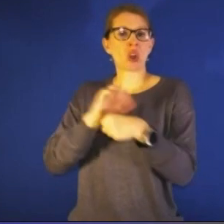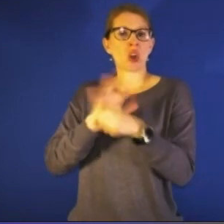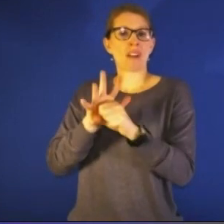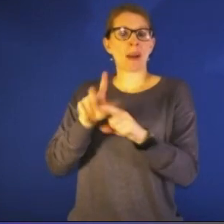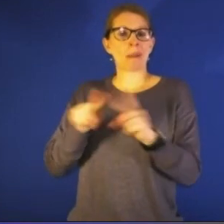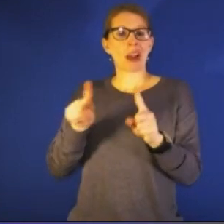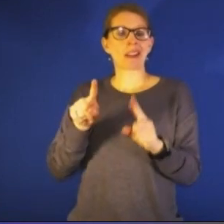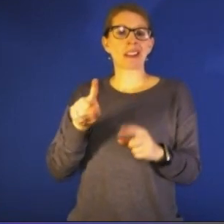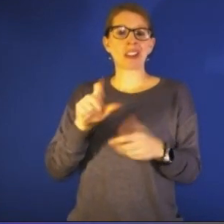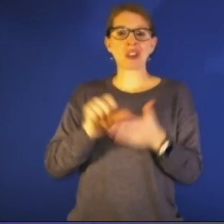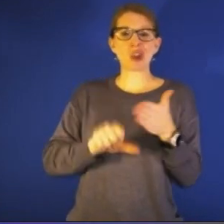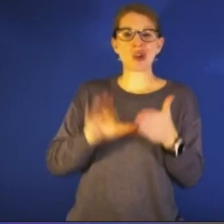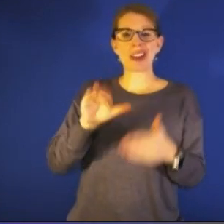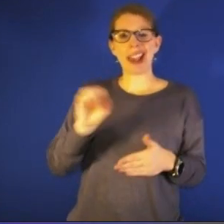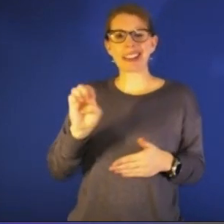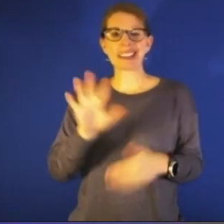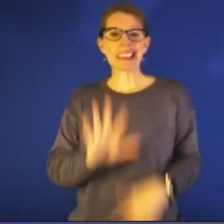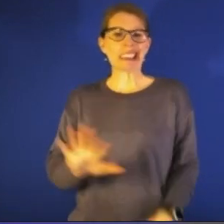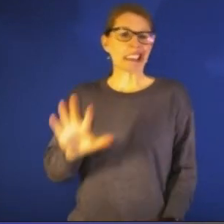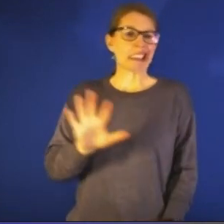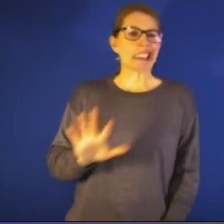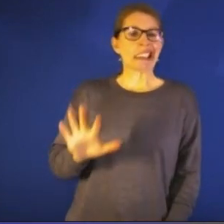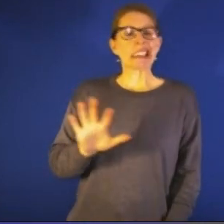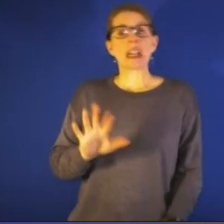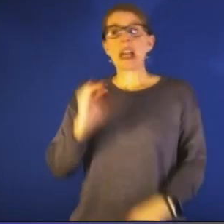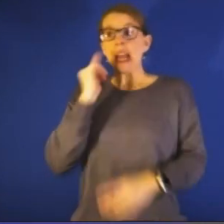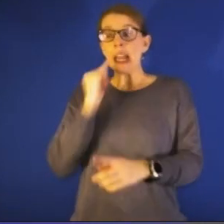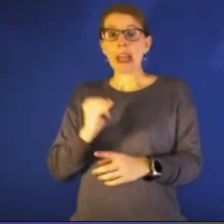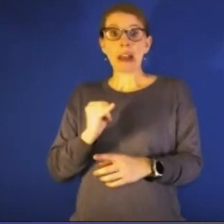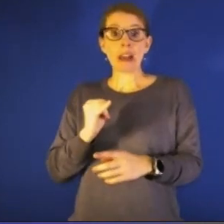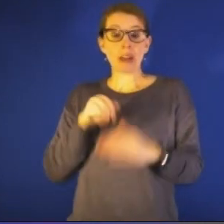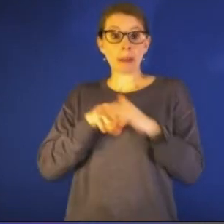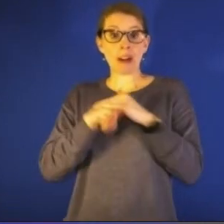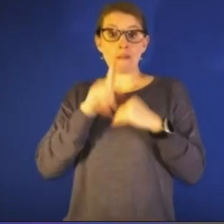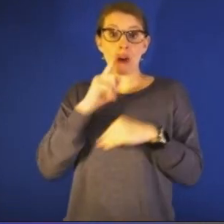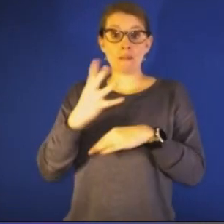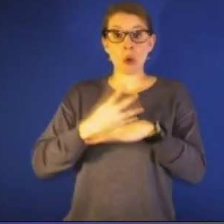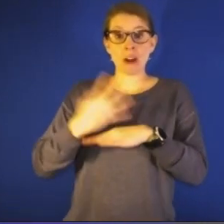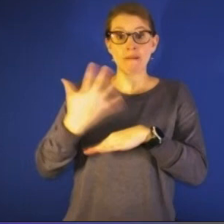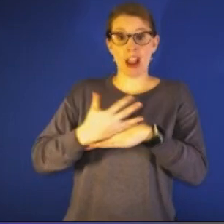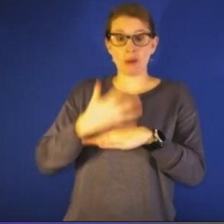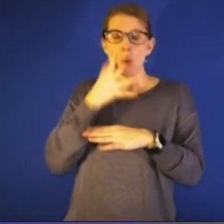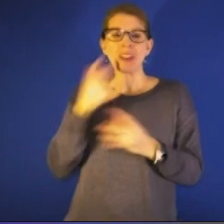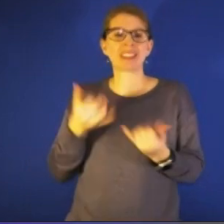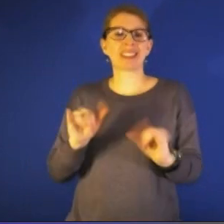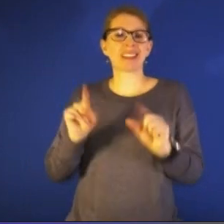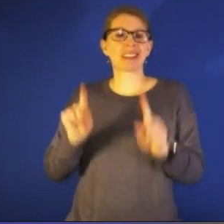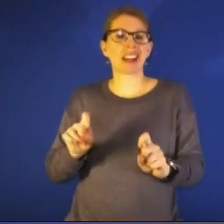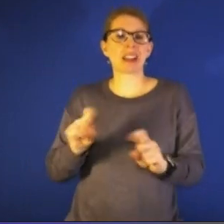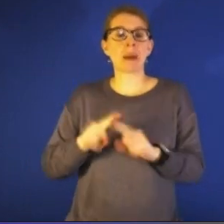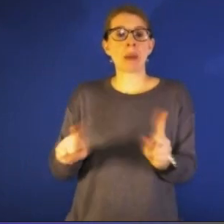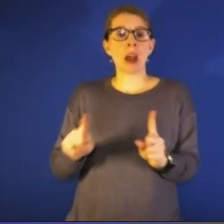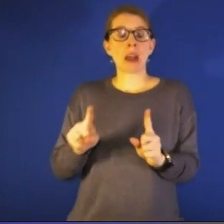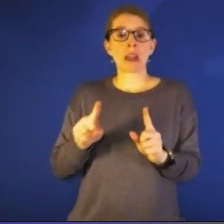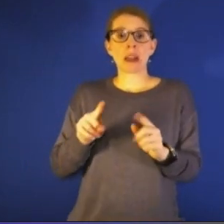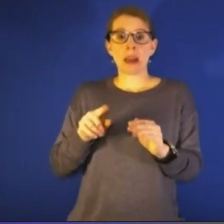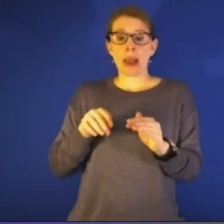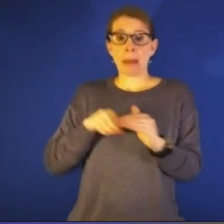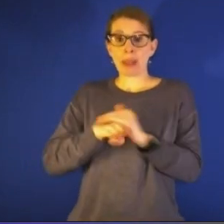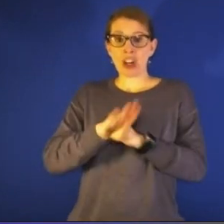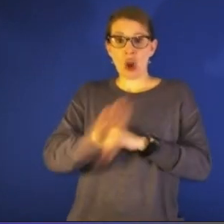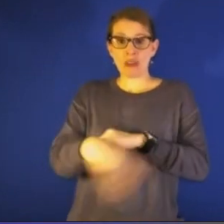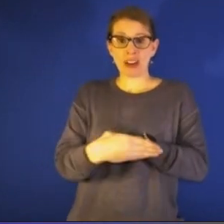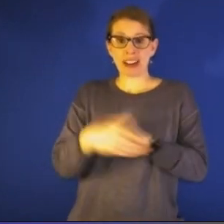surgical cases because surgical cases, if they're going to be admitted for 4 or 5 days, we'll still test them. But if they're just being admitted overnight, we may not test